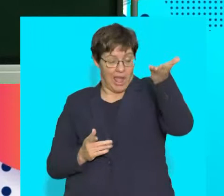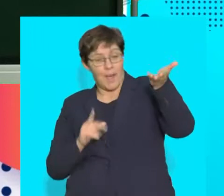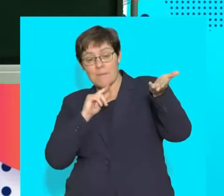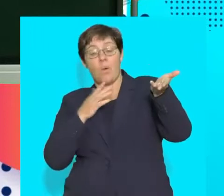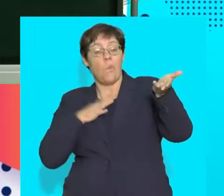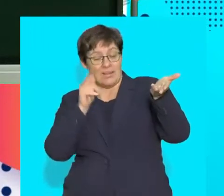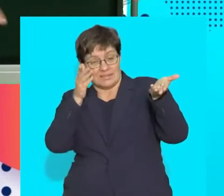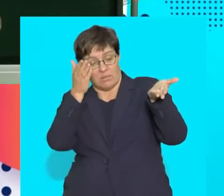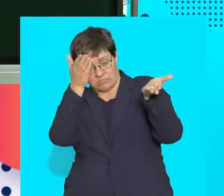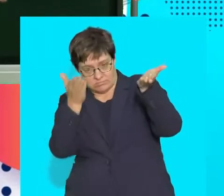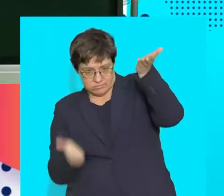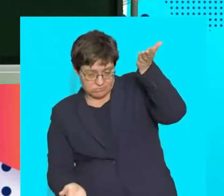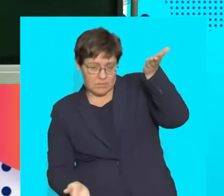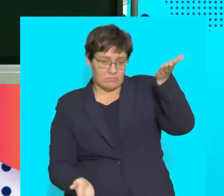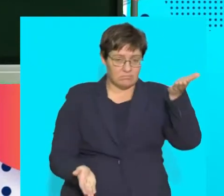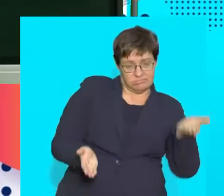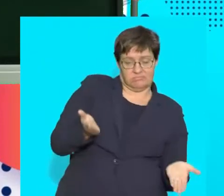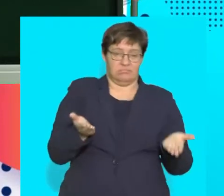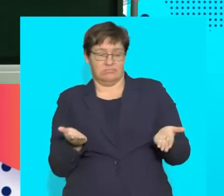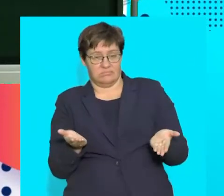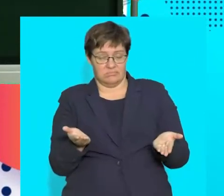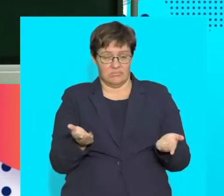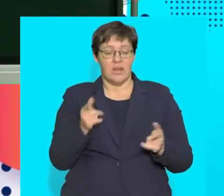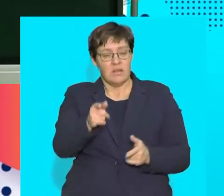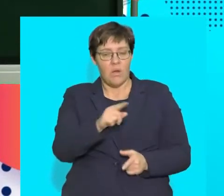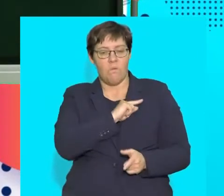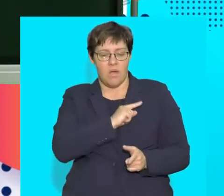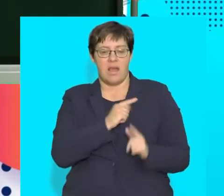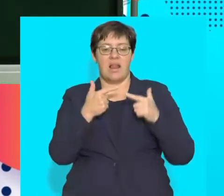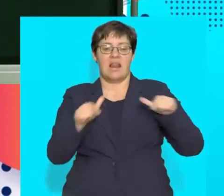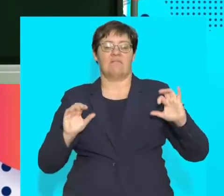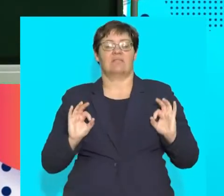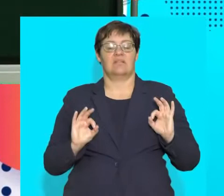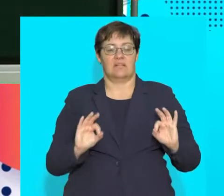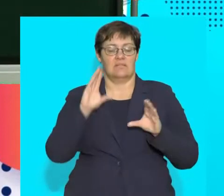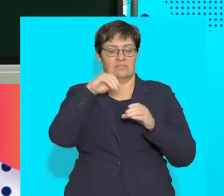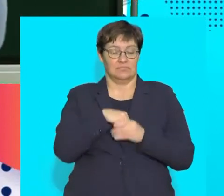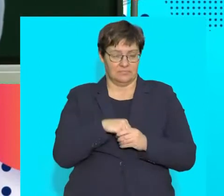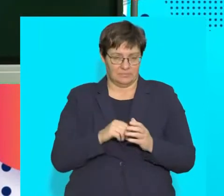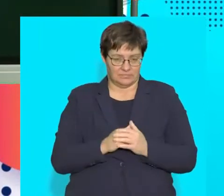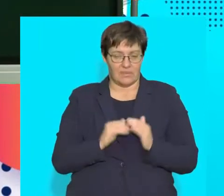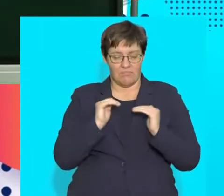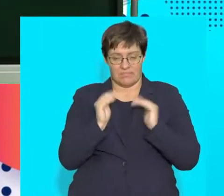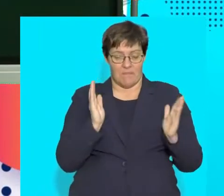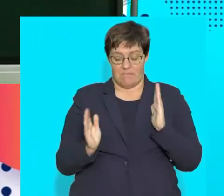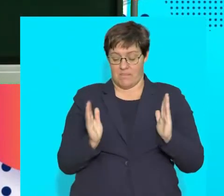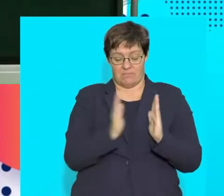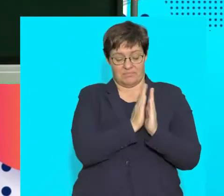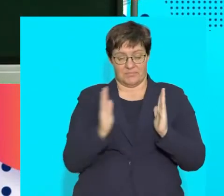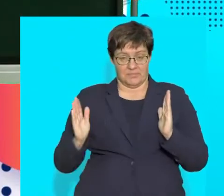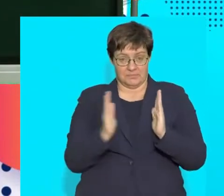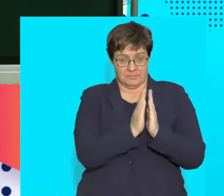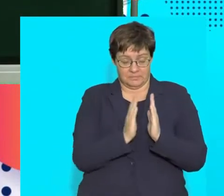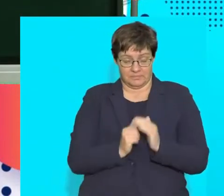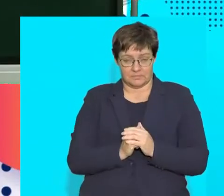homeostasis. And essentially this is what maintains the blood sugar levels within the body within a normal level.